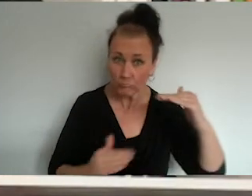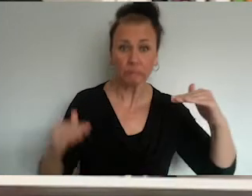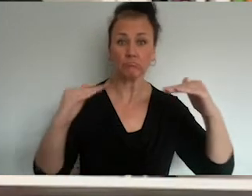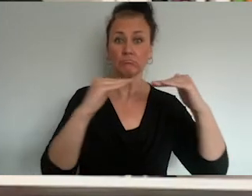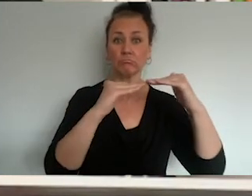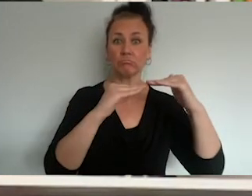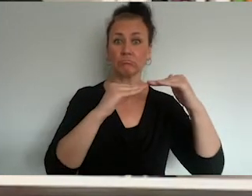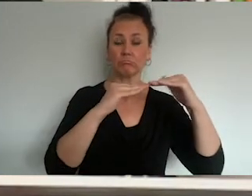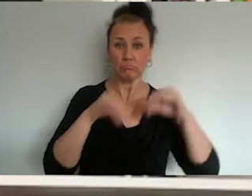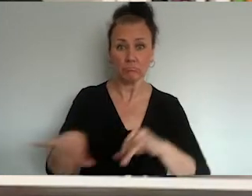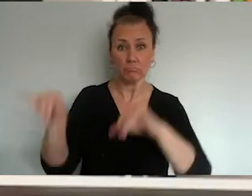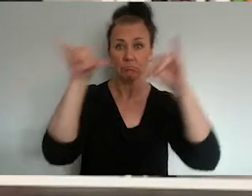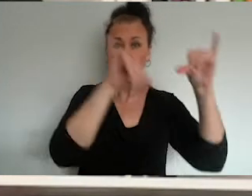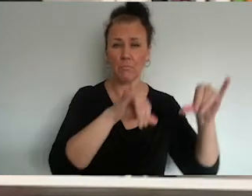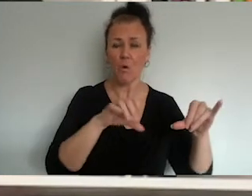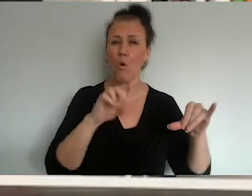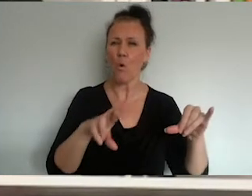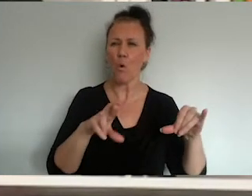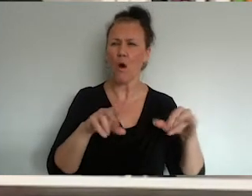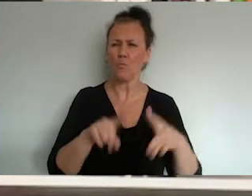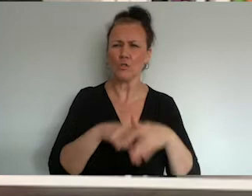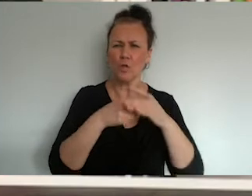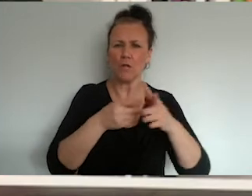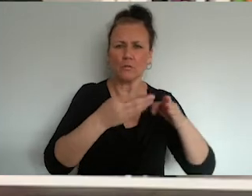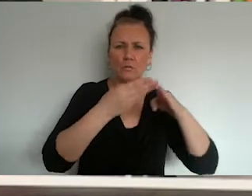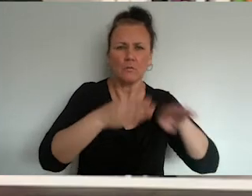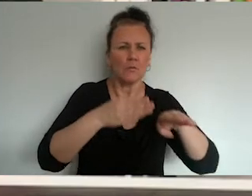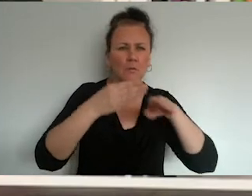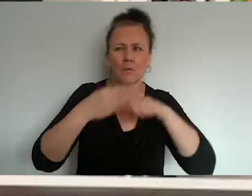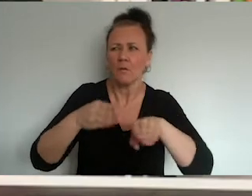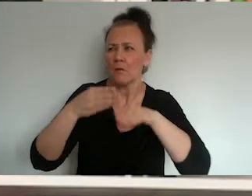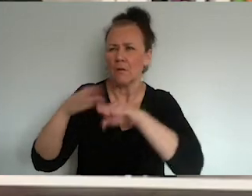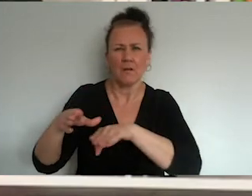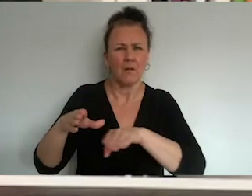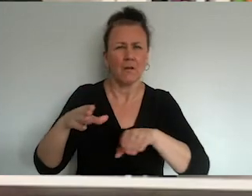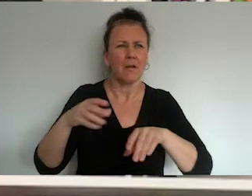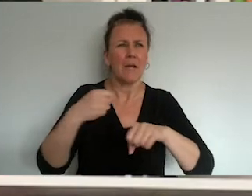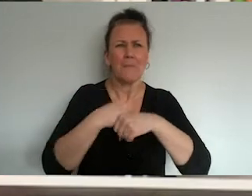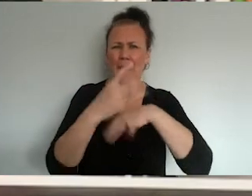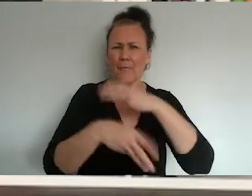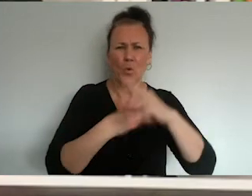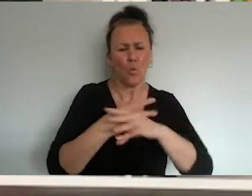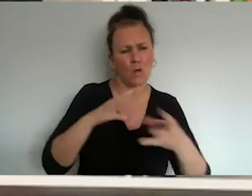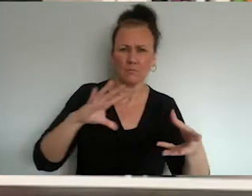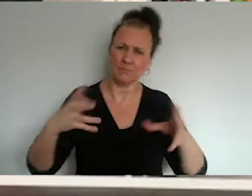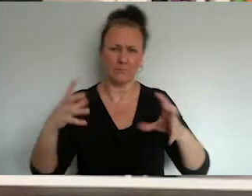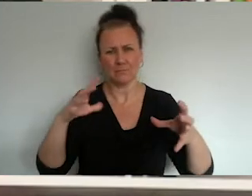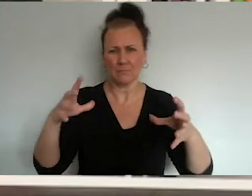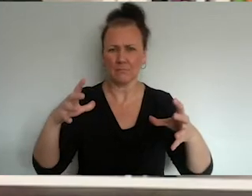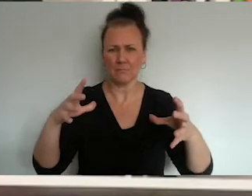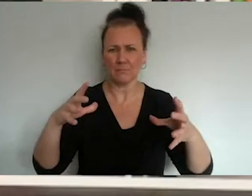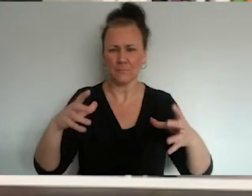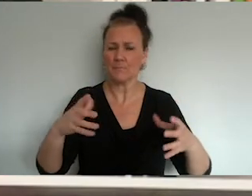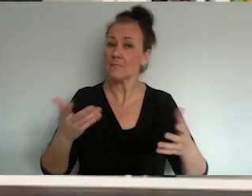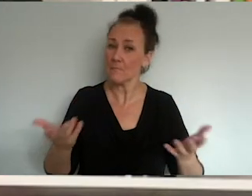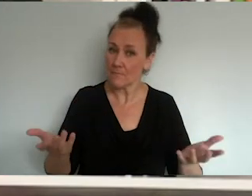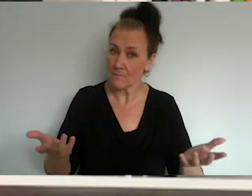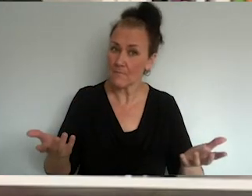Or will it perpetuate all of the inequities, disparities, and divisions that put everyone's future at risk?